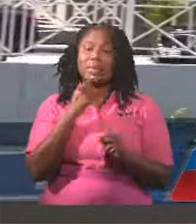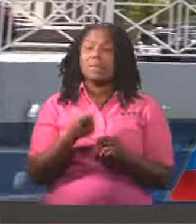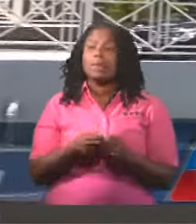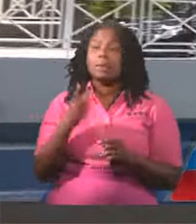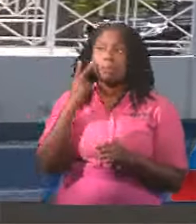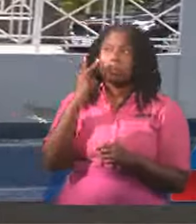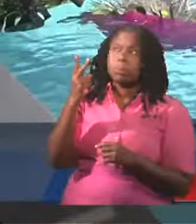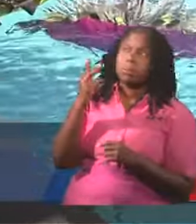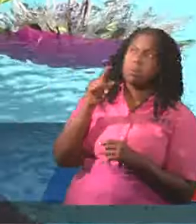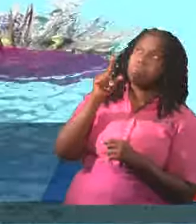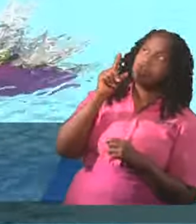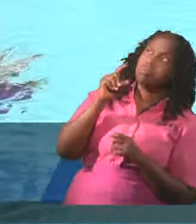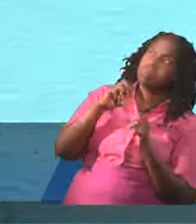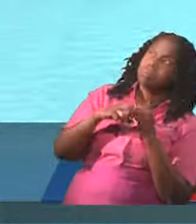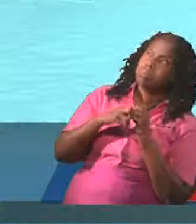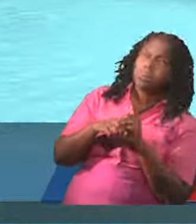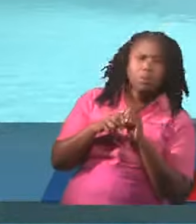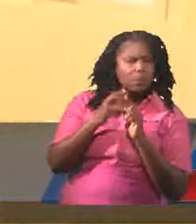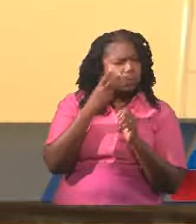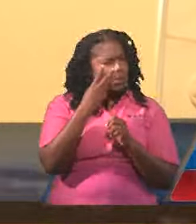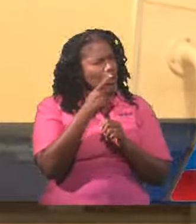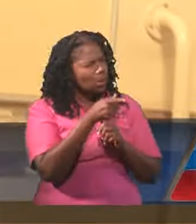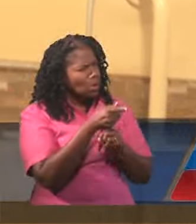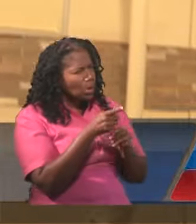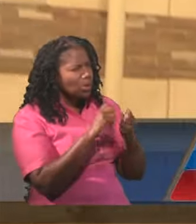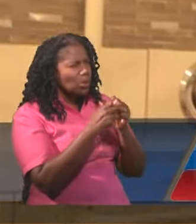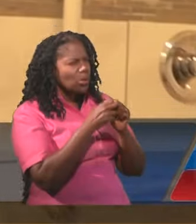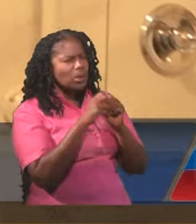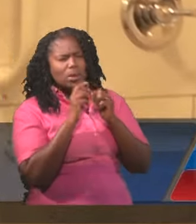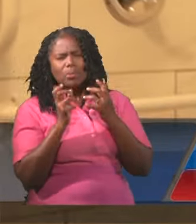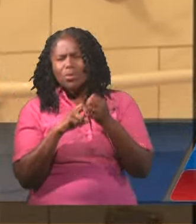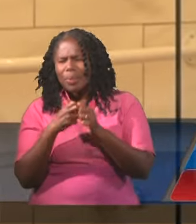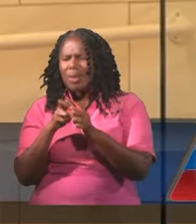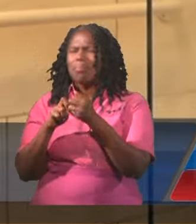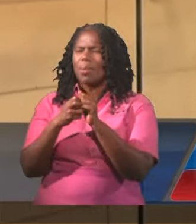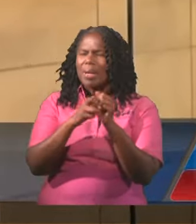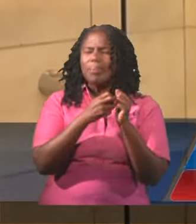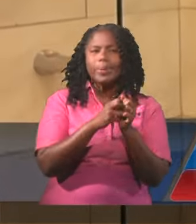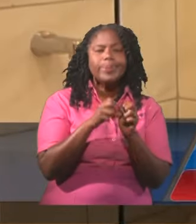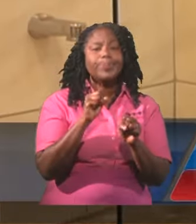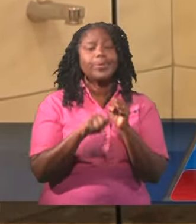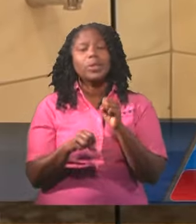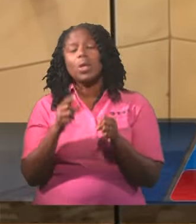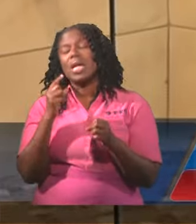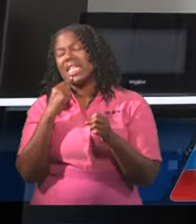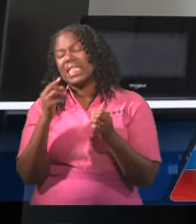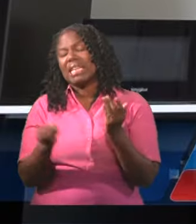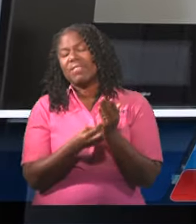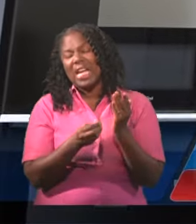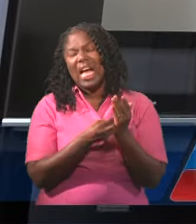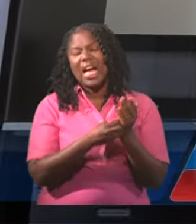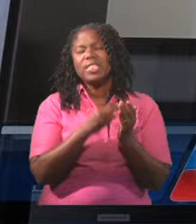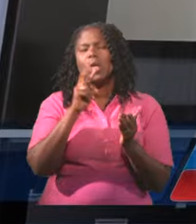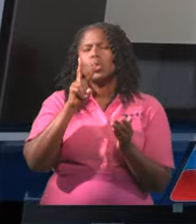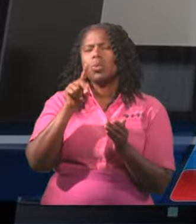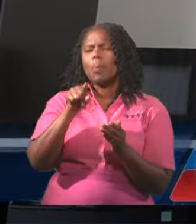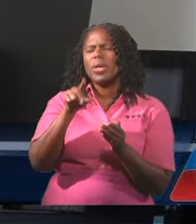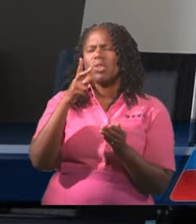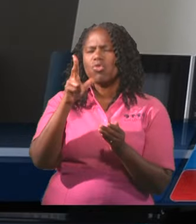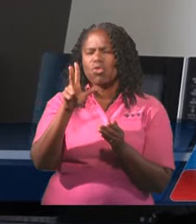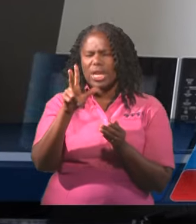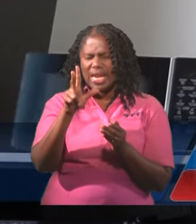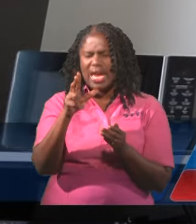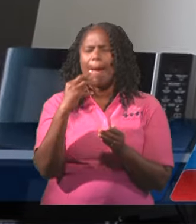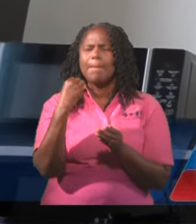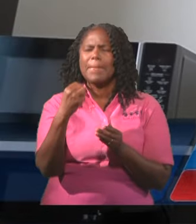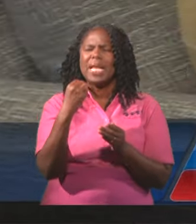were identified. The chief sec said the THA's Eco-Industrial Development Company of Tobago, EIDCOT, was engaged to